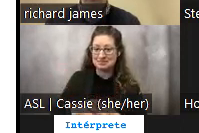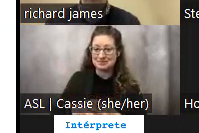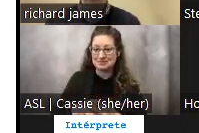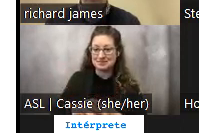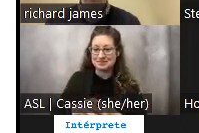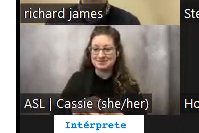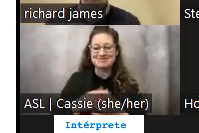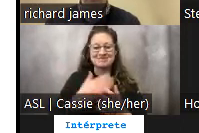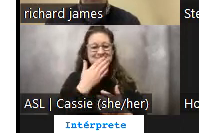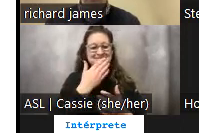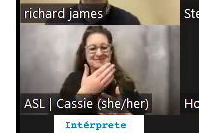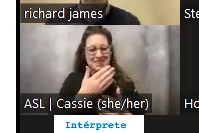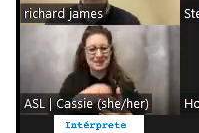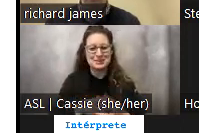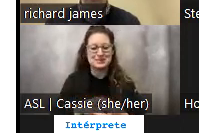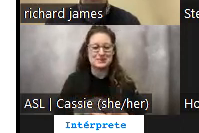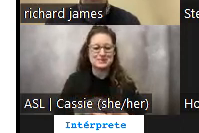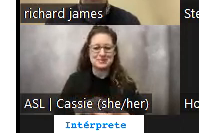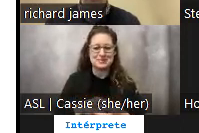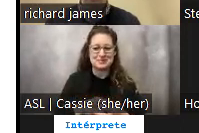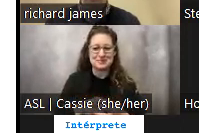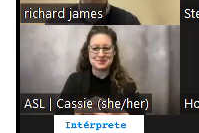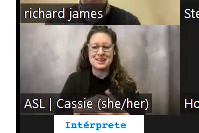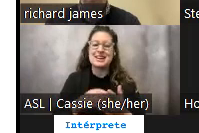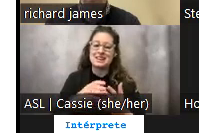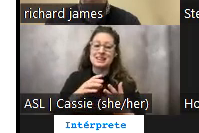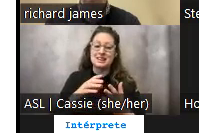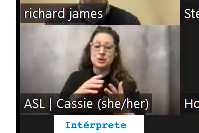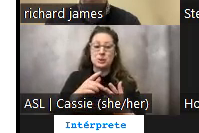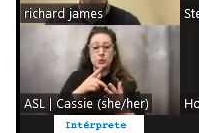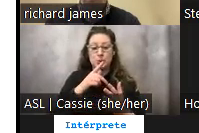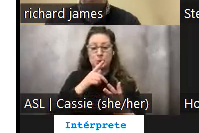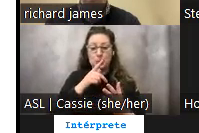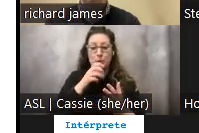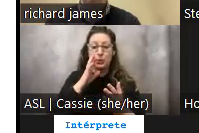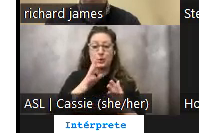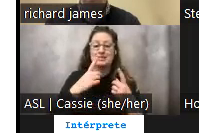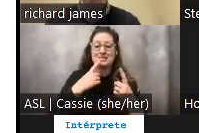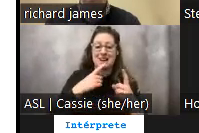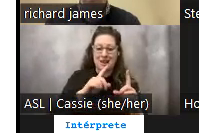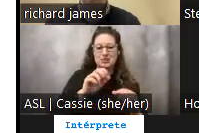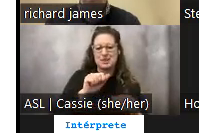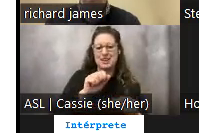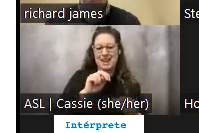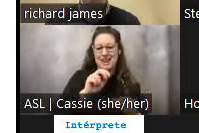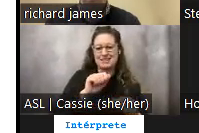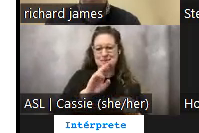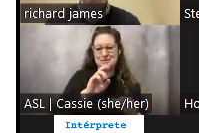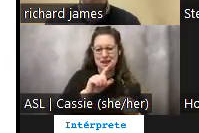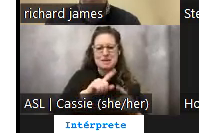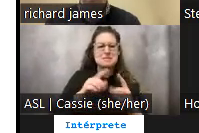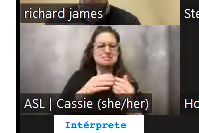Thank you, Emily. Actually, it'll be Annabelle doing announcement. Thank you so much. Welcome,